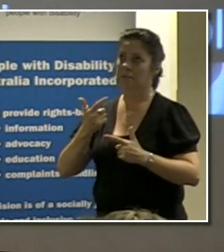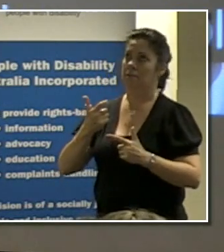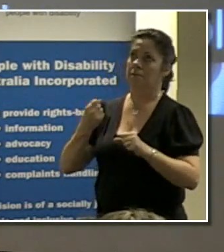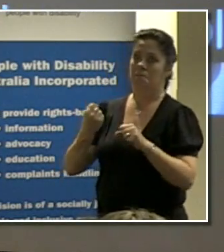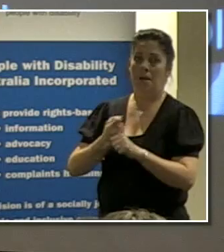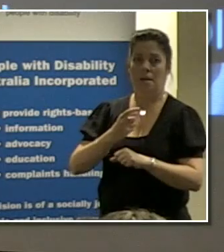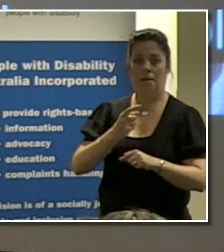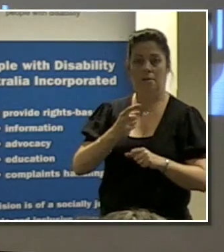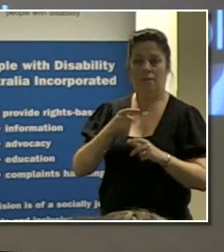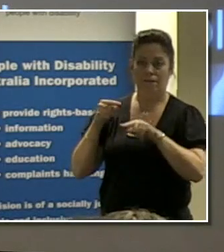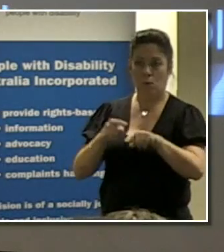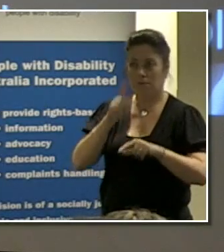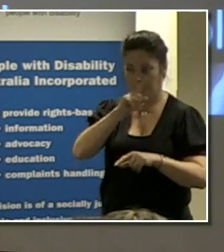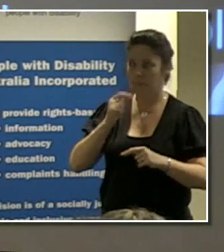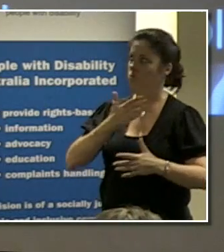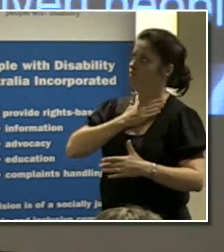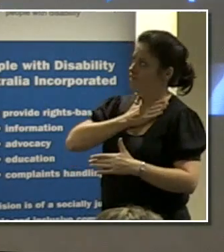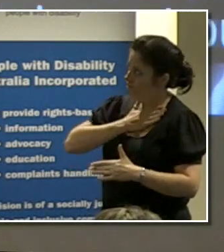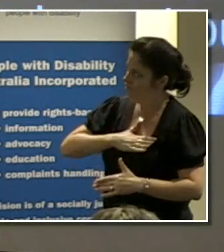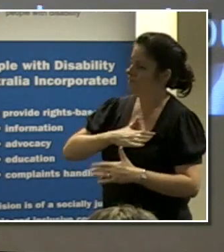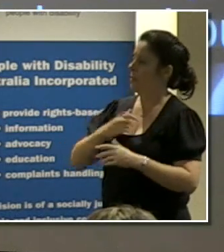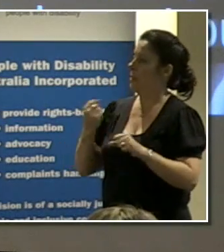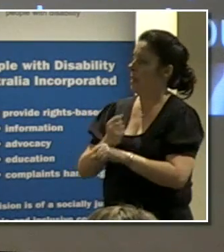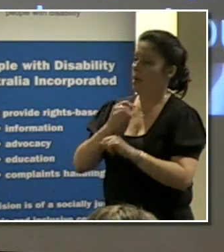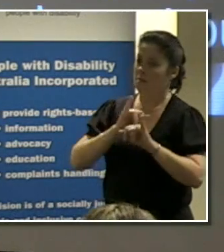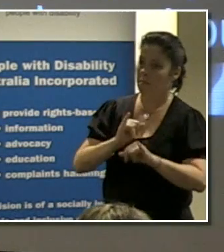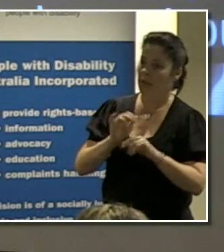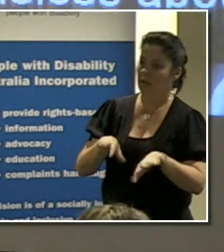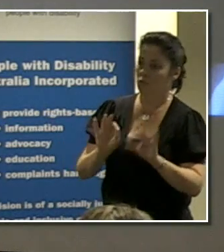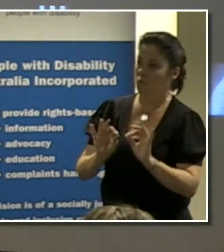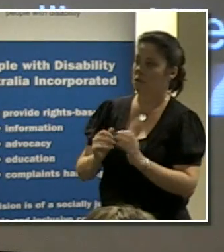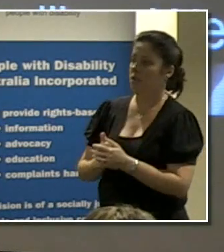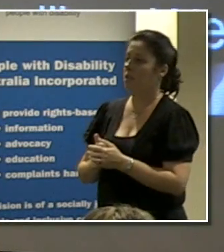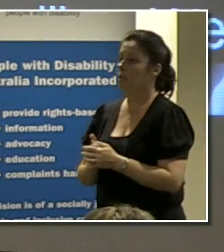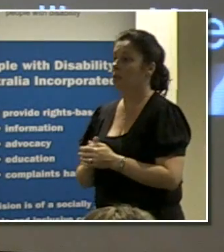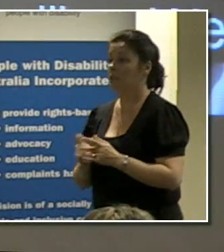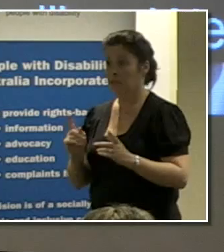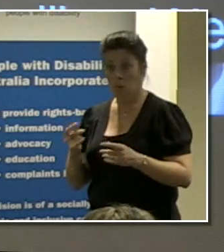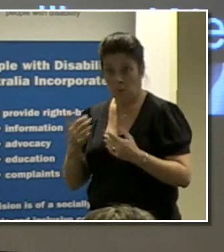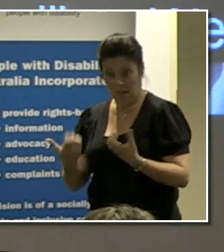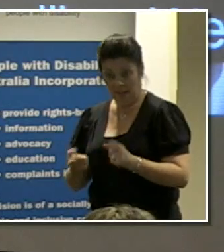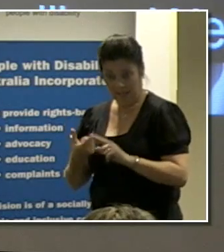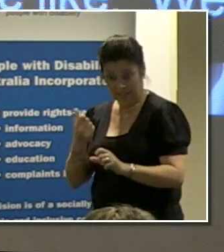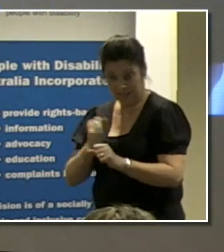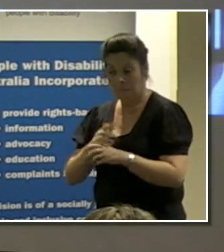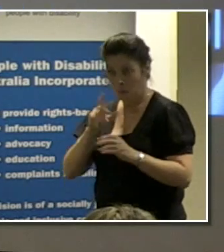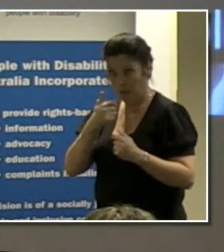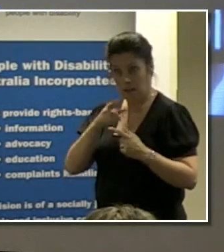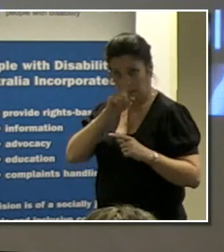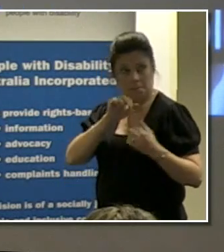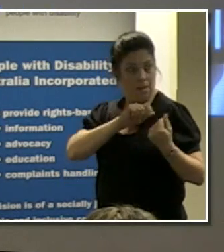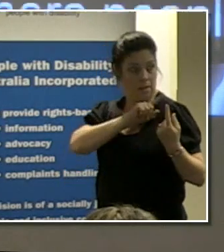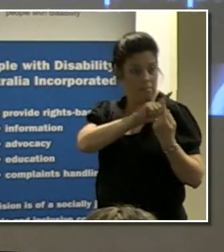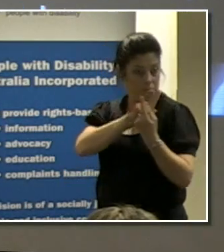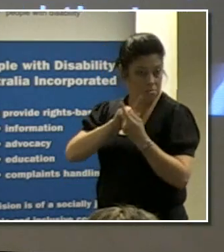poor choices about accommodation or the like. We have examples where people have chosen to pool their packages and